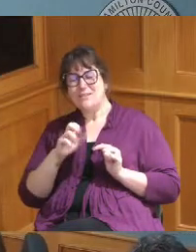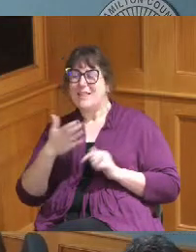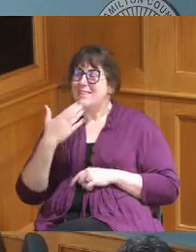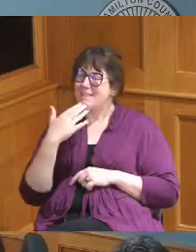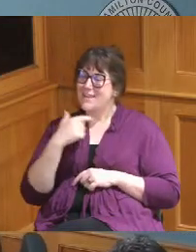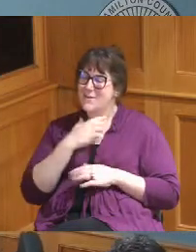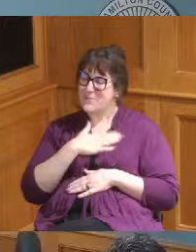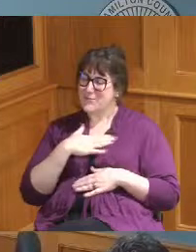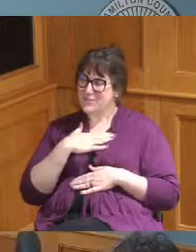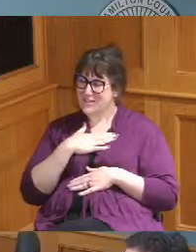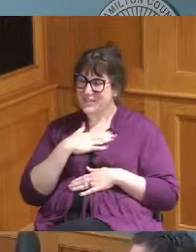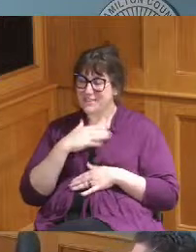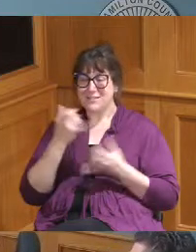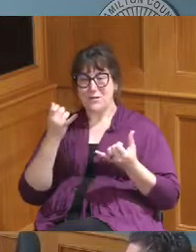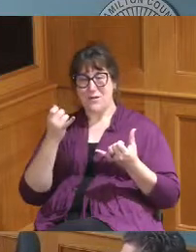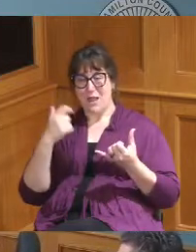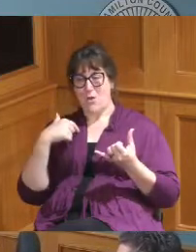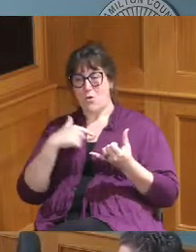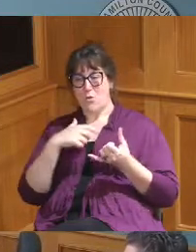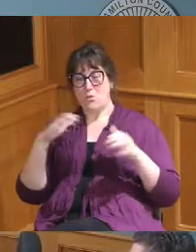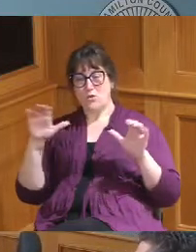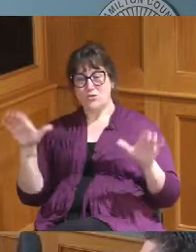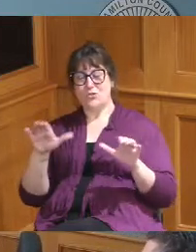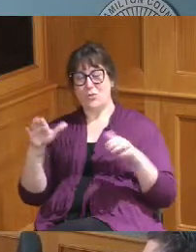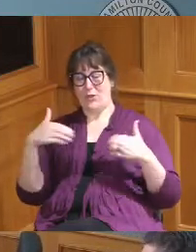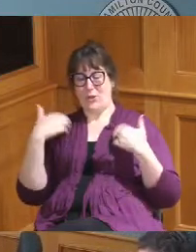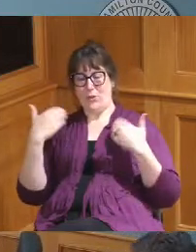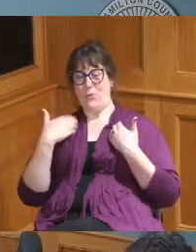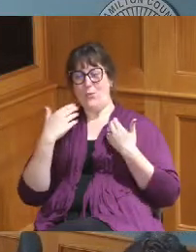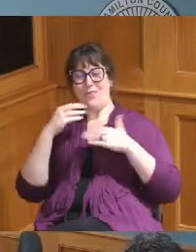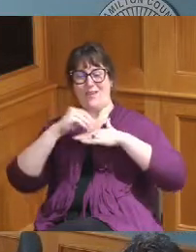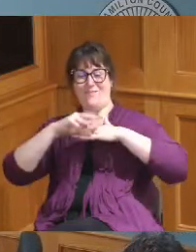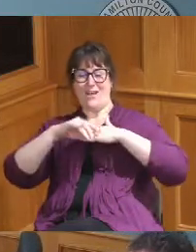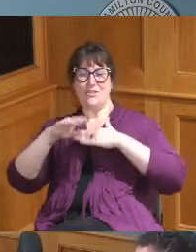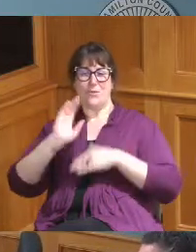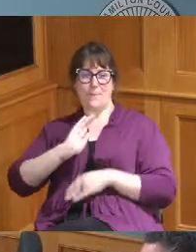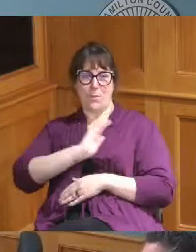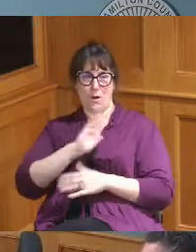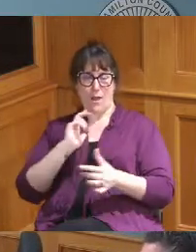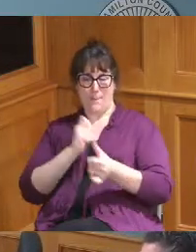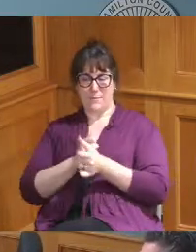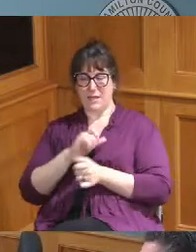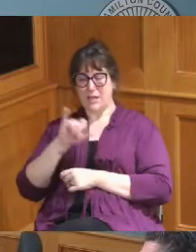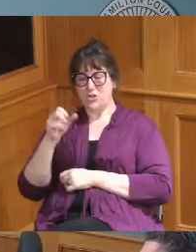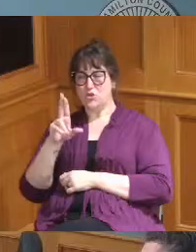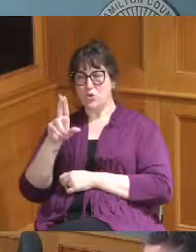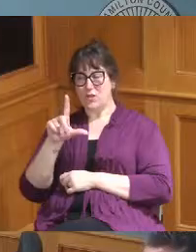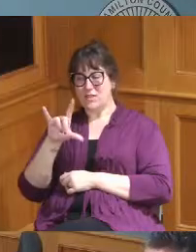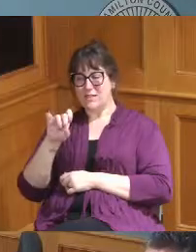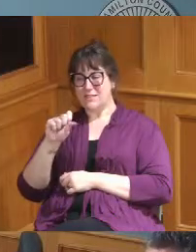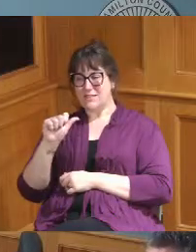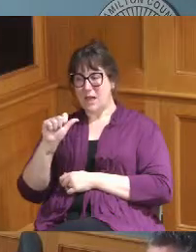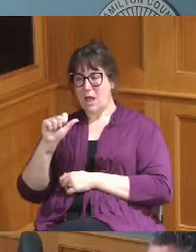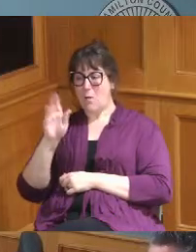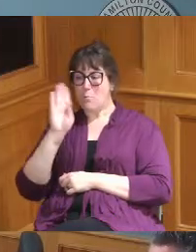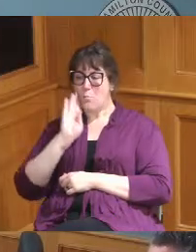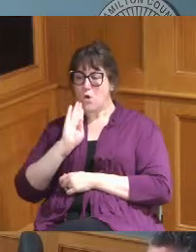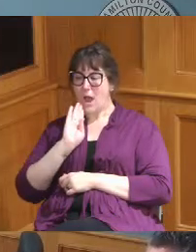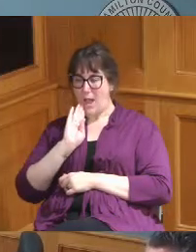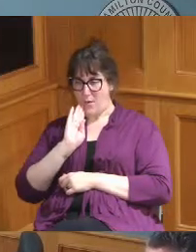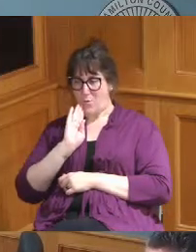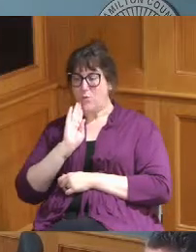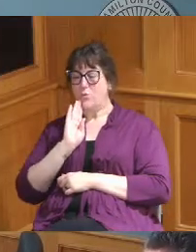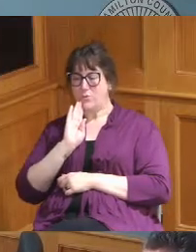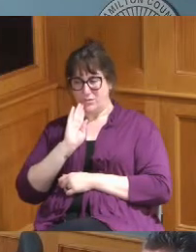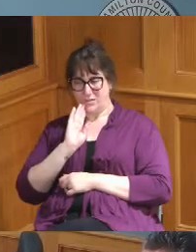All right. We're going to move on to our Youth Advisory Board update. Jaleisha Brown is here. She's the coordinator. Welcome. I